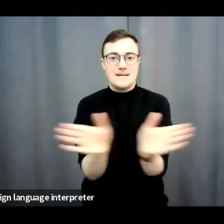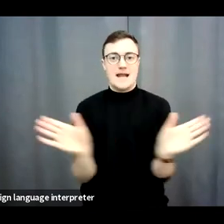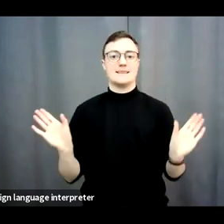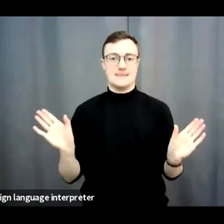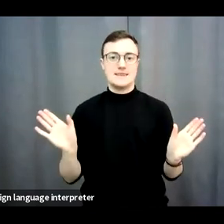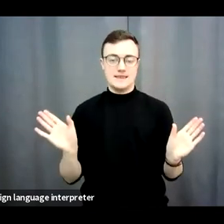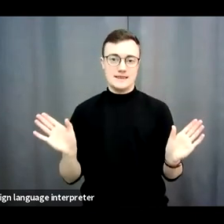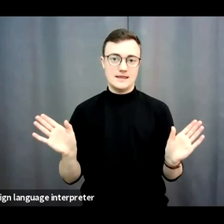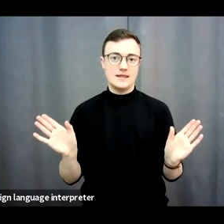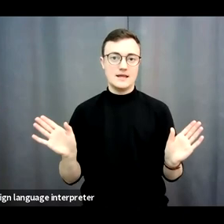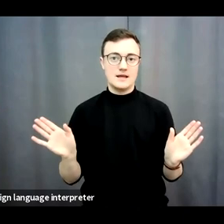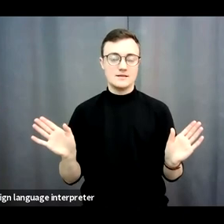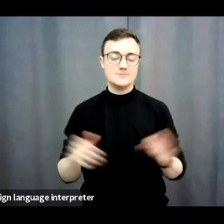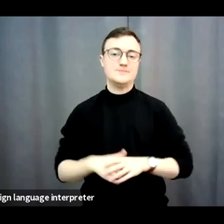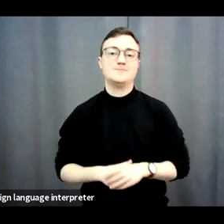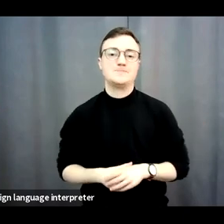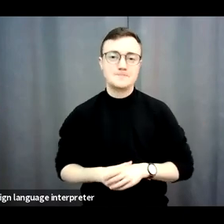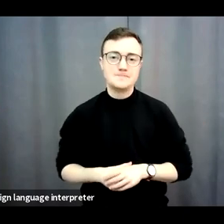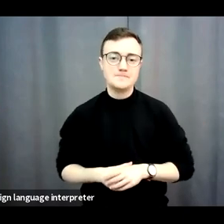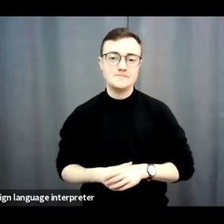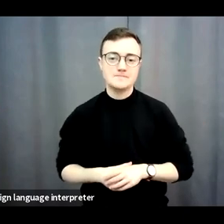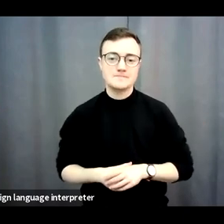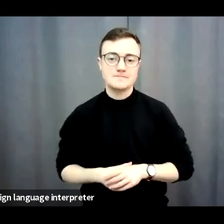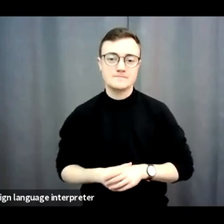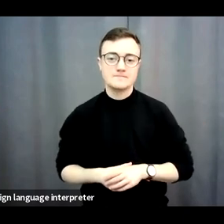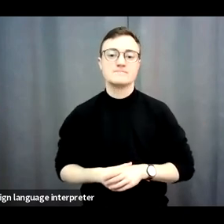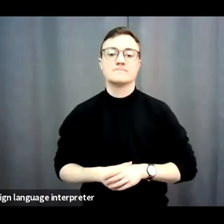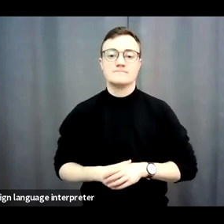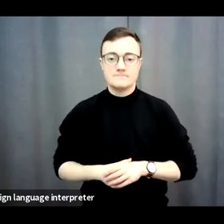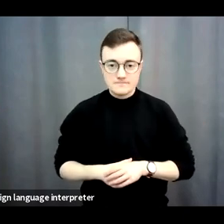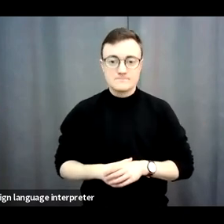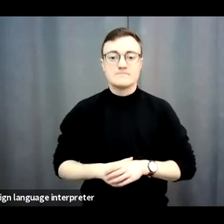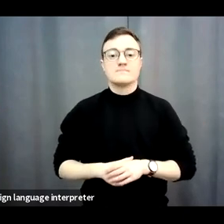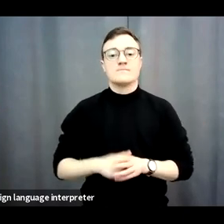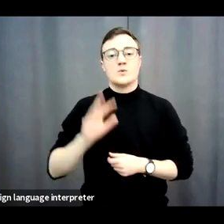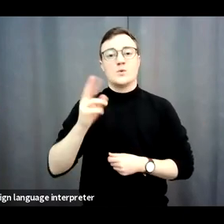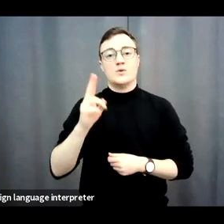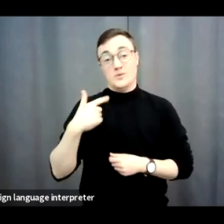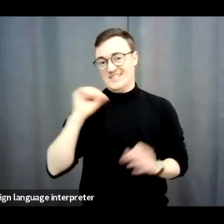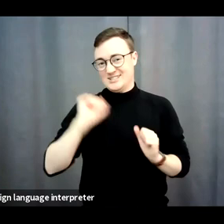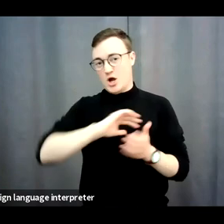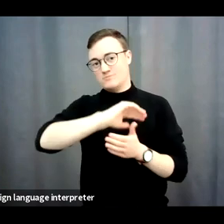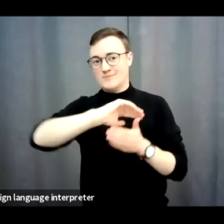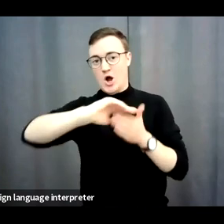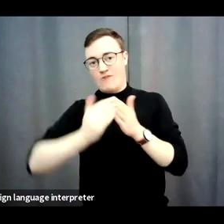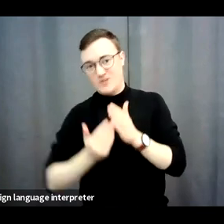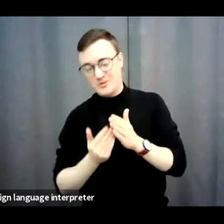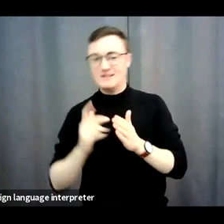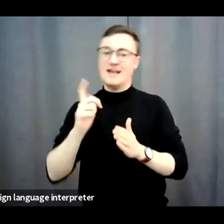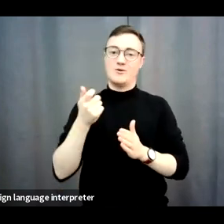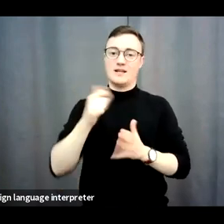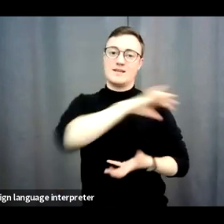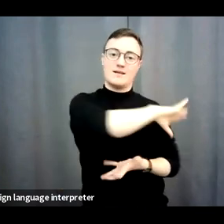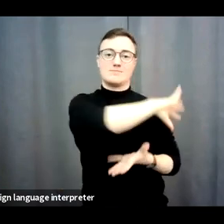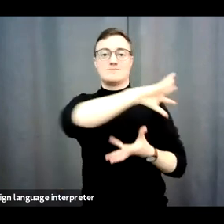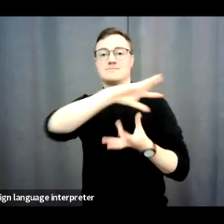youth with disability. And then all, to kind of end off and to kind of tie it into what we're